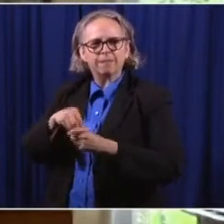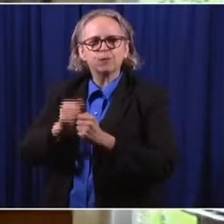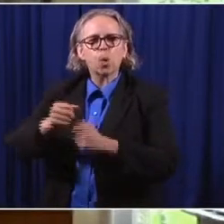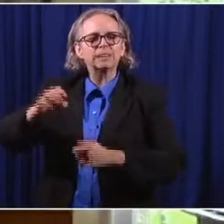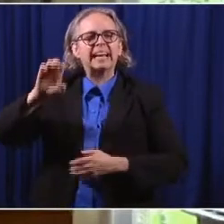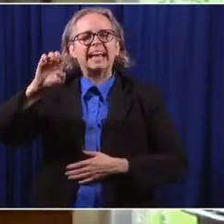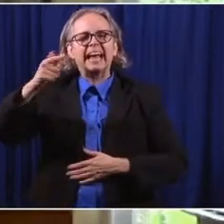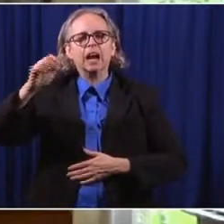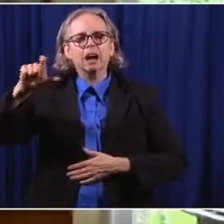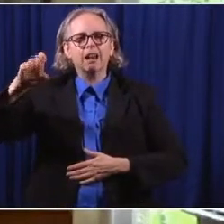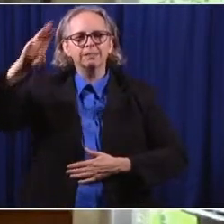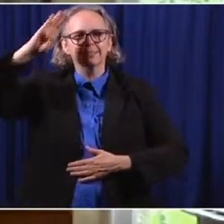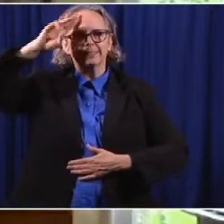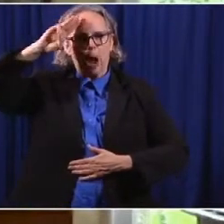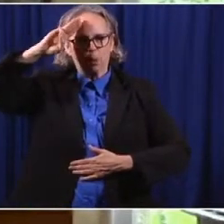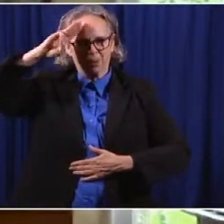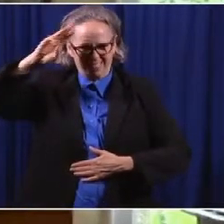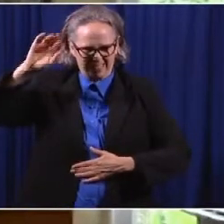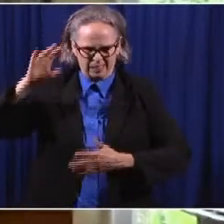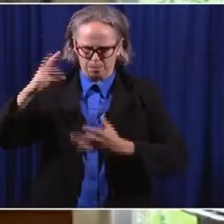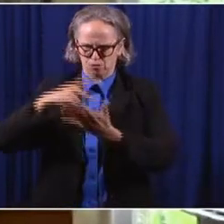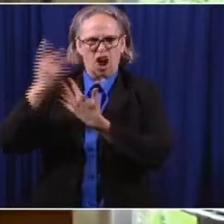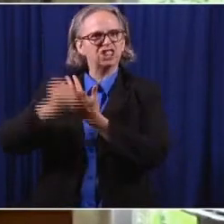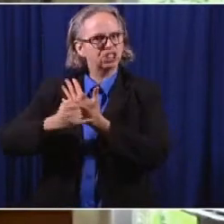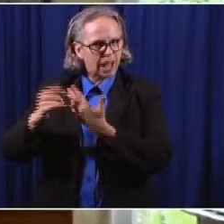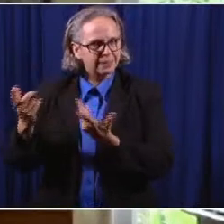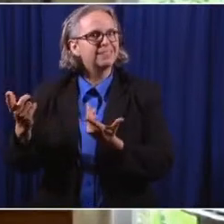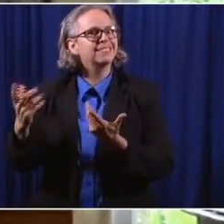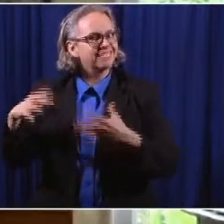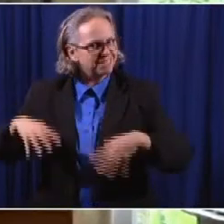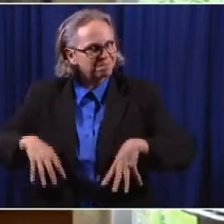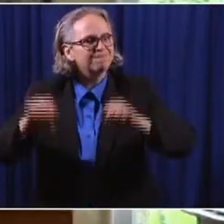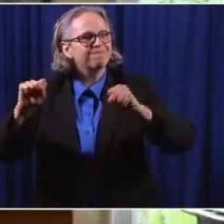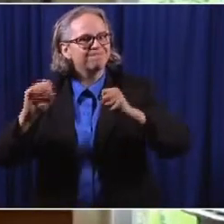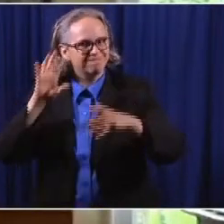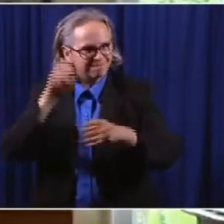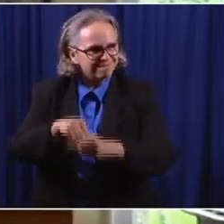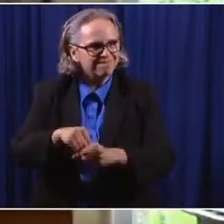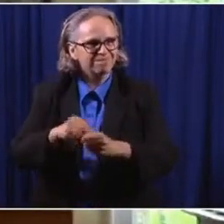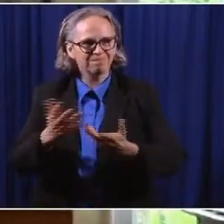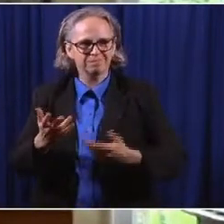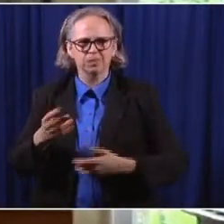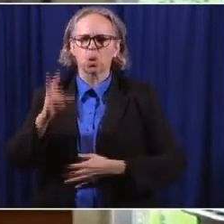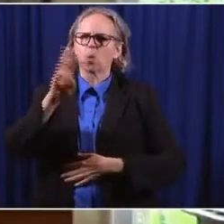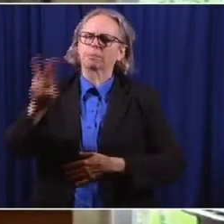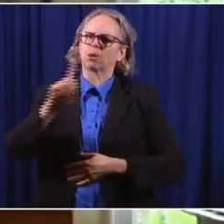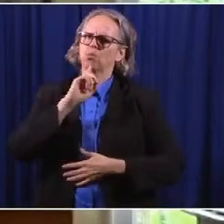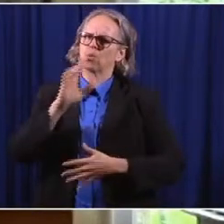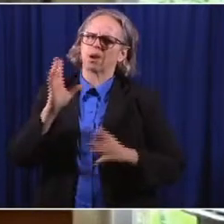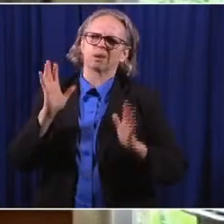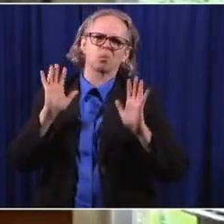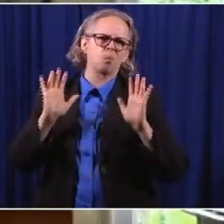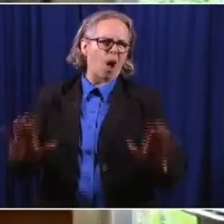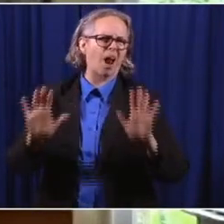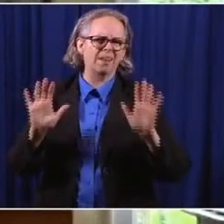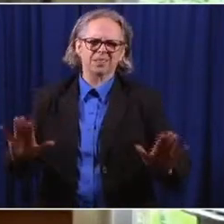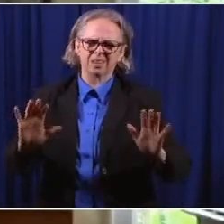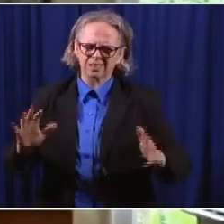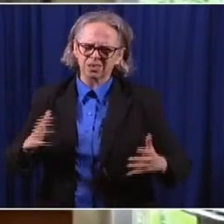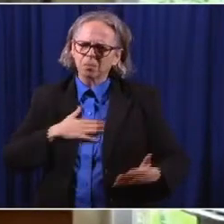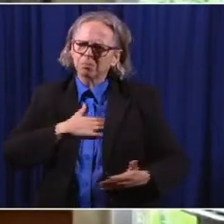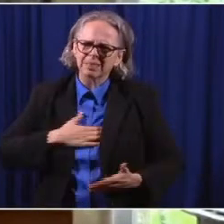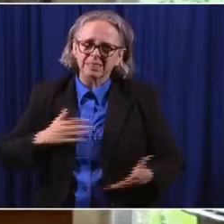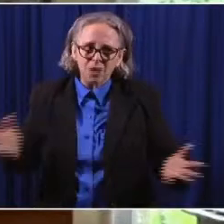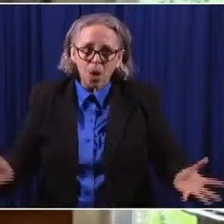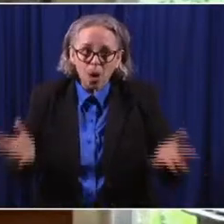about that and to realize this is a resource for everyone, and I hope if you need it, you'll take advantage of it.